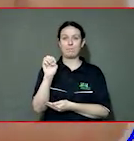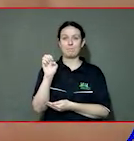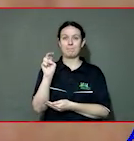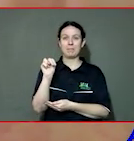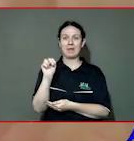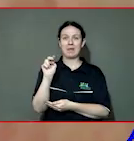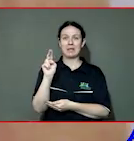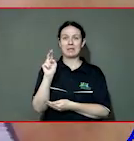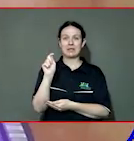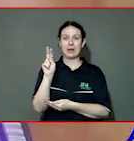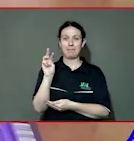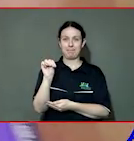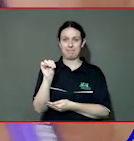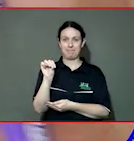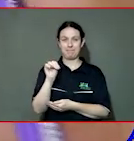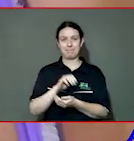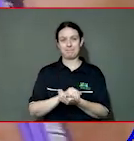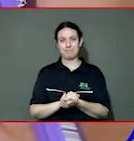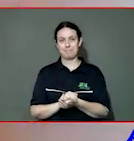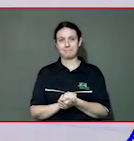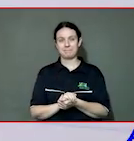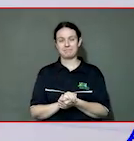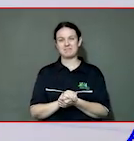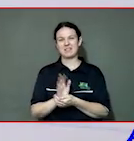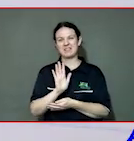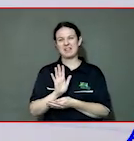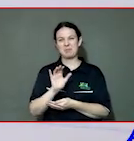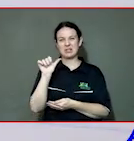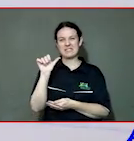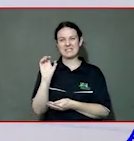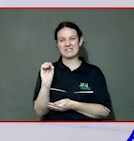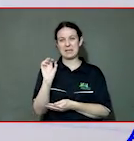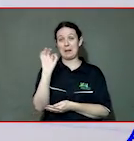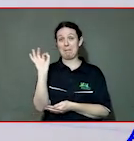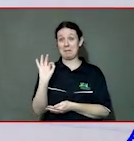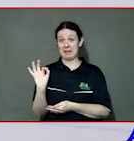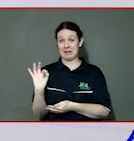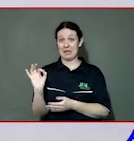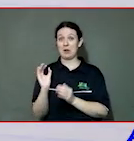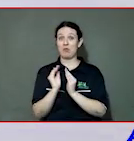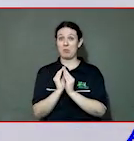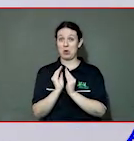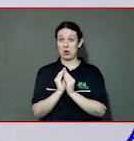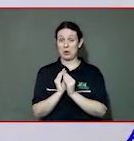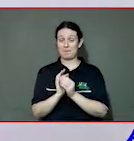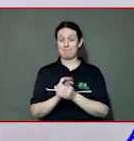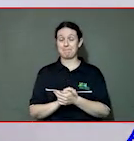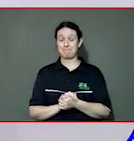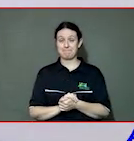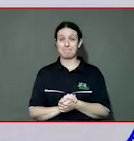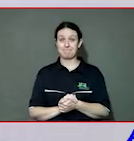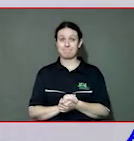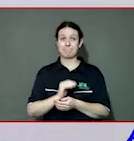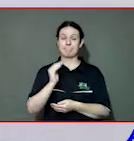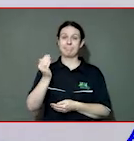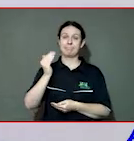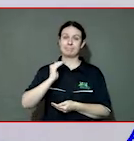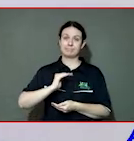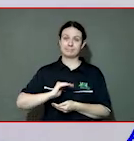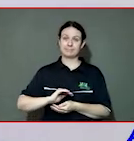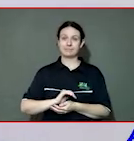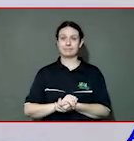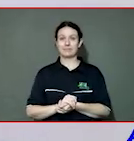Okay, so that means that will be more or less 60% of the paper. Then on